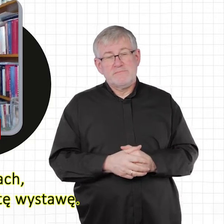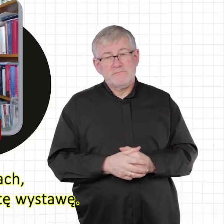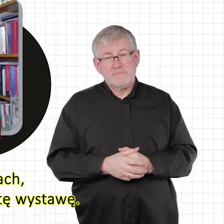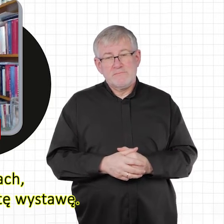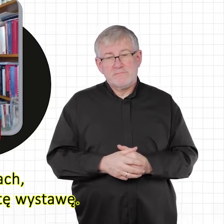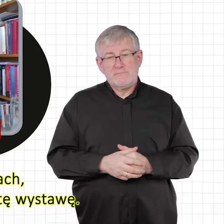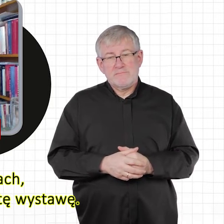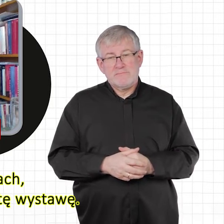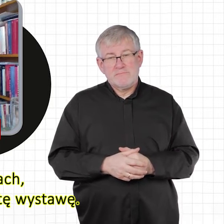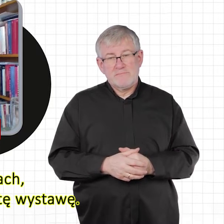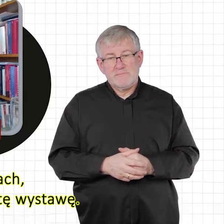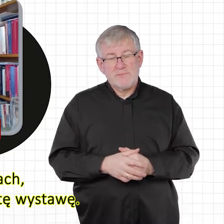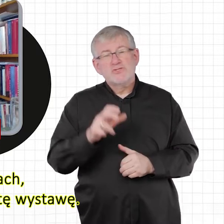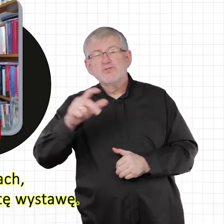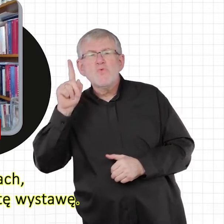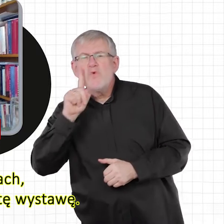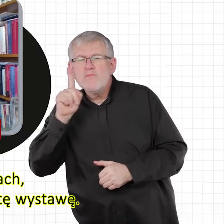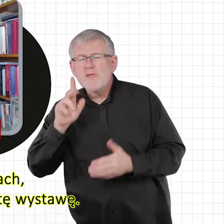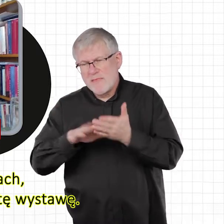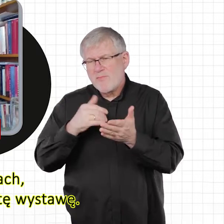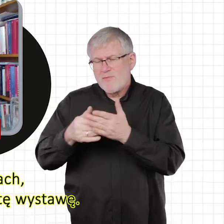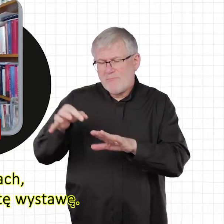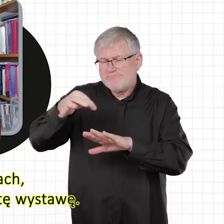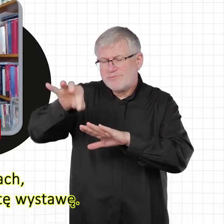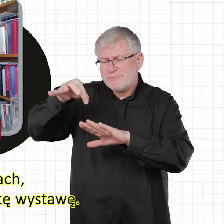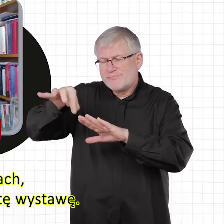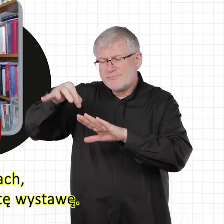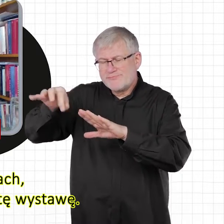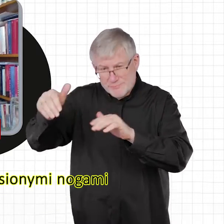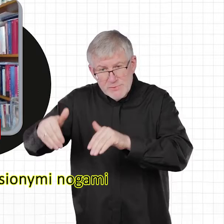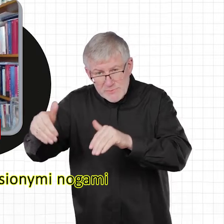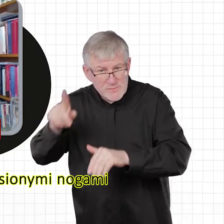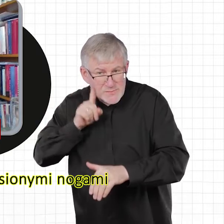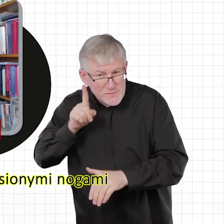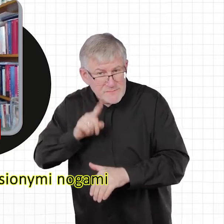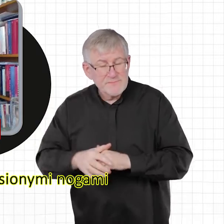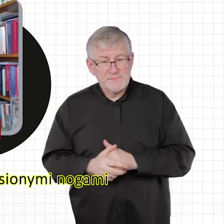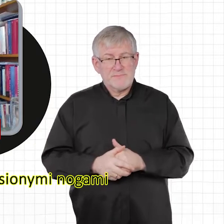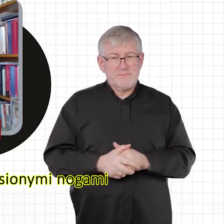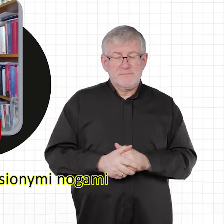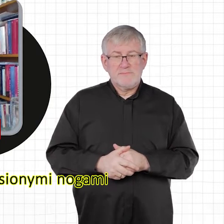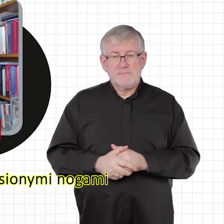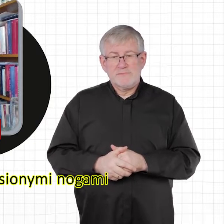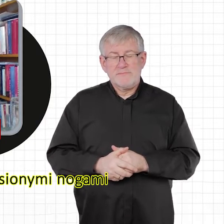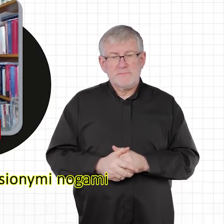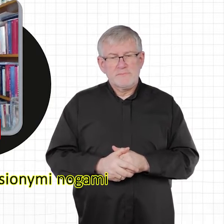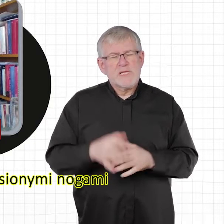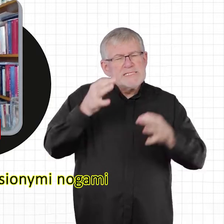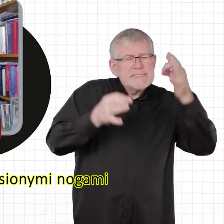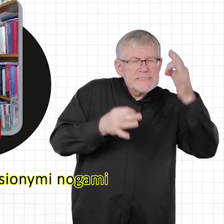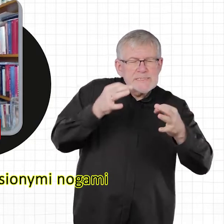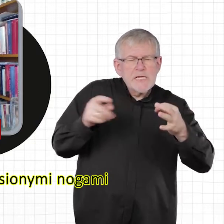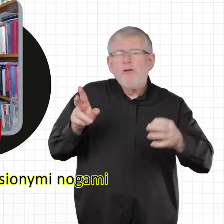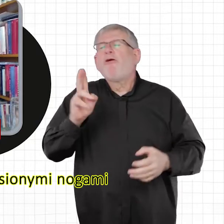we want people to see it and stop by the pictures, because the pictures are like maybe of a group of girls with hairy